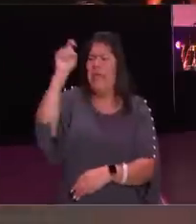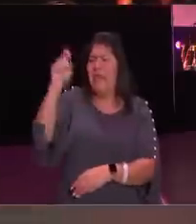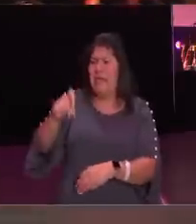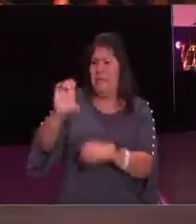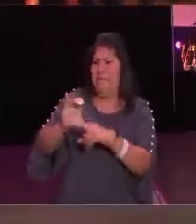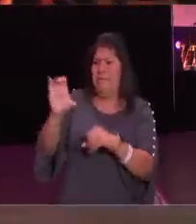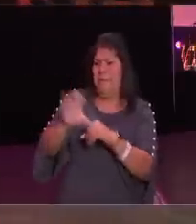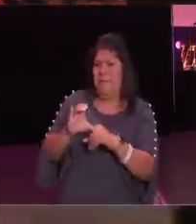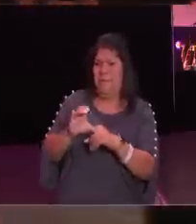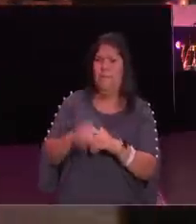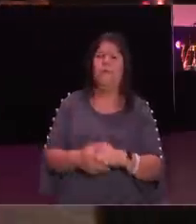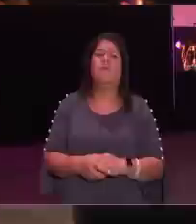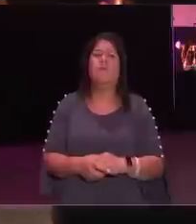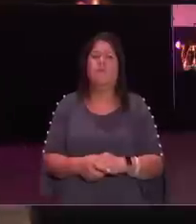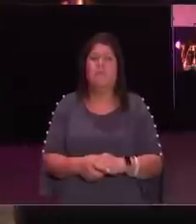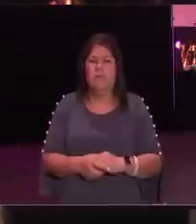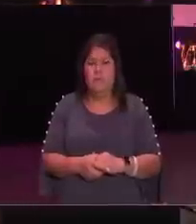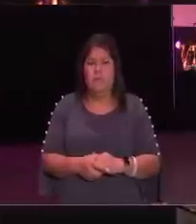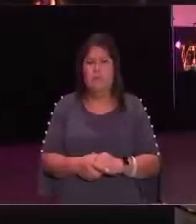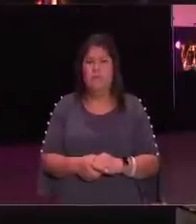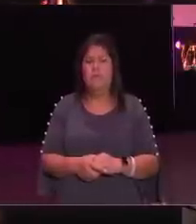the church.